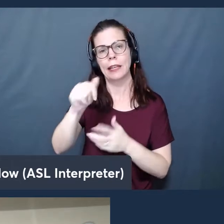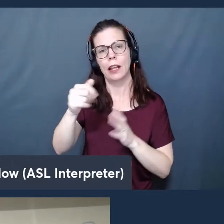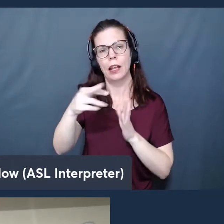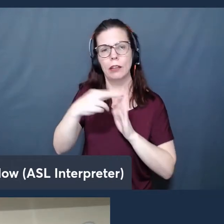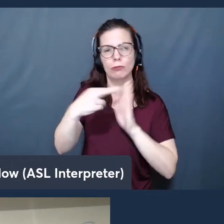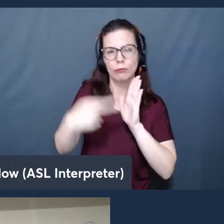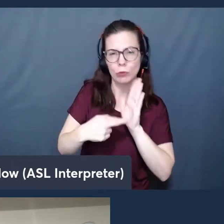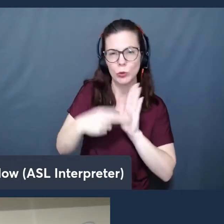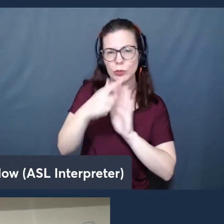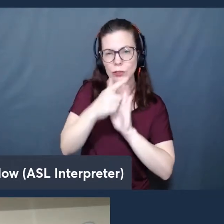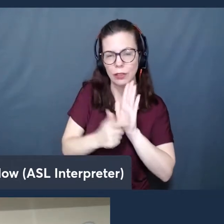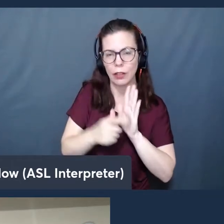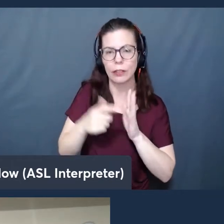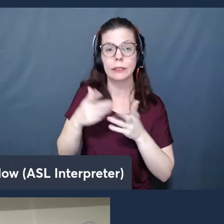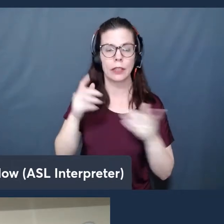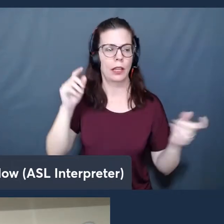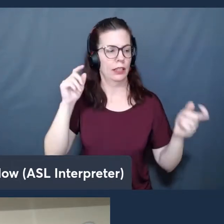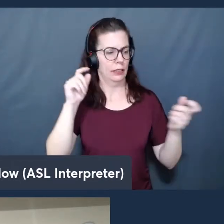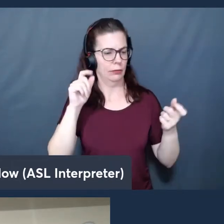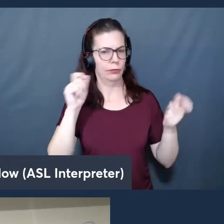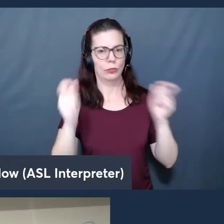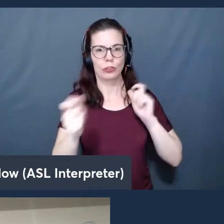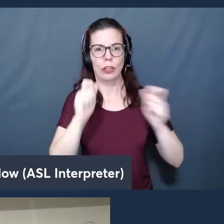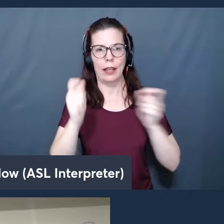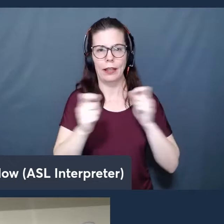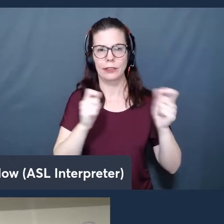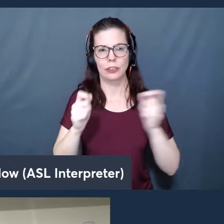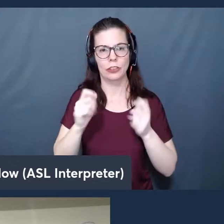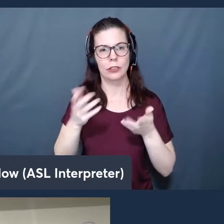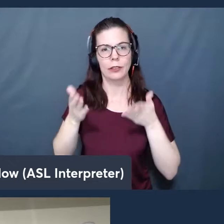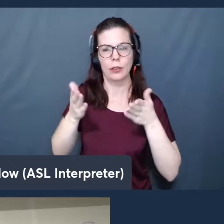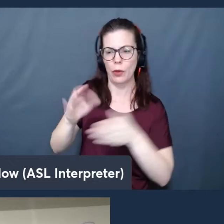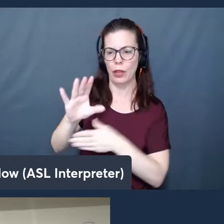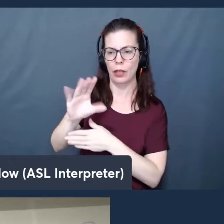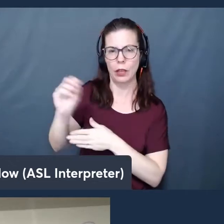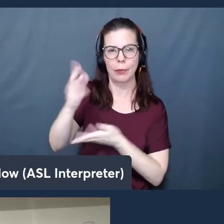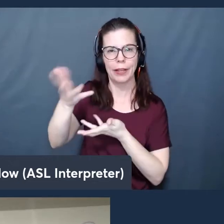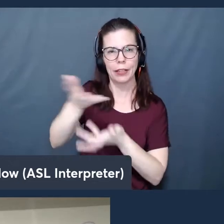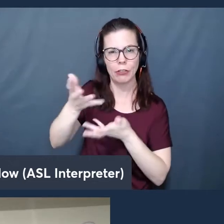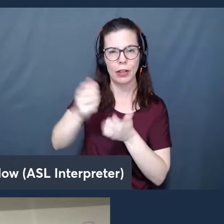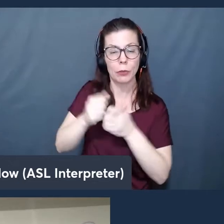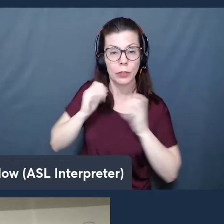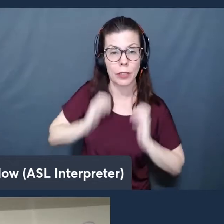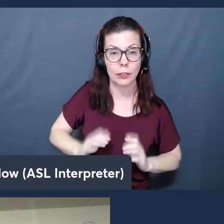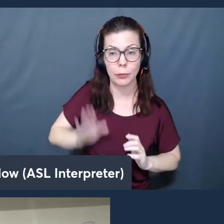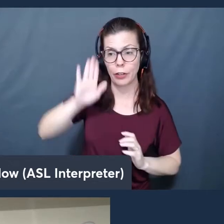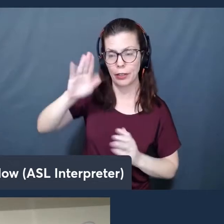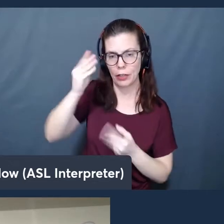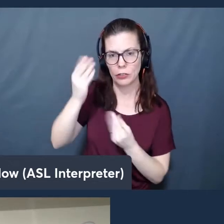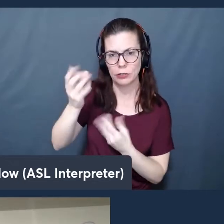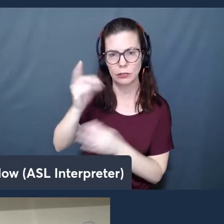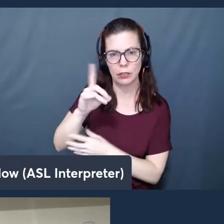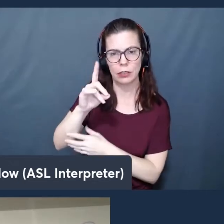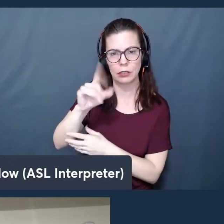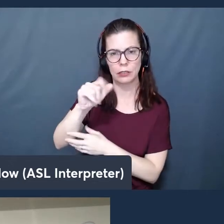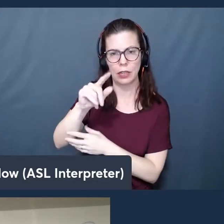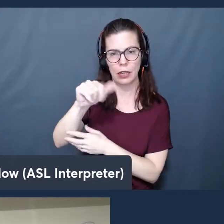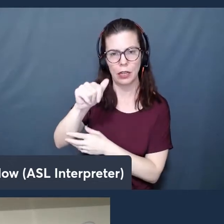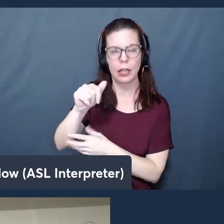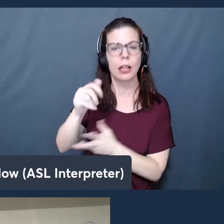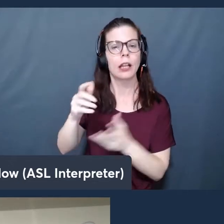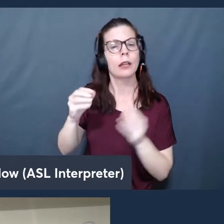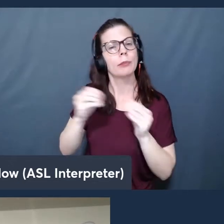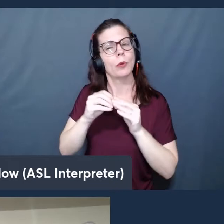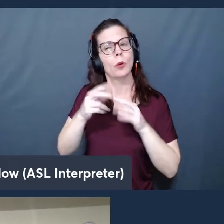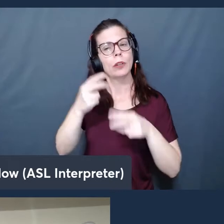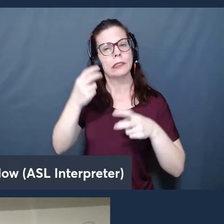regulations are changing the way companies are interacting with customer data. It's much more